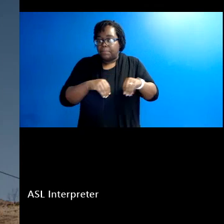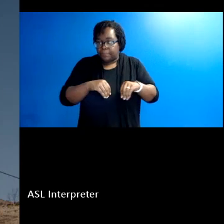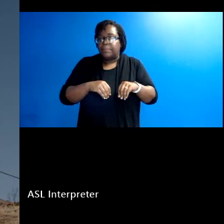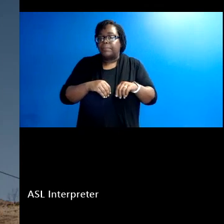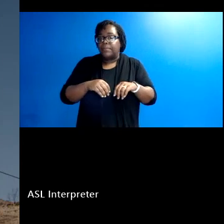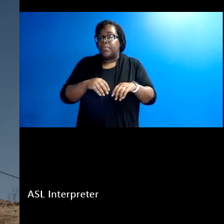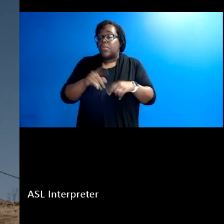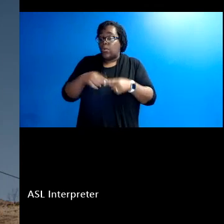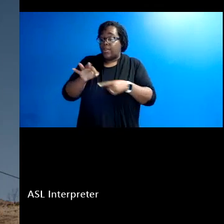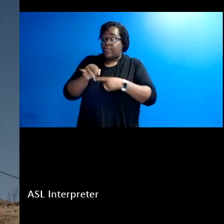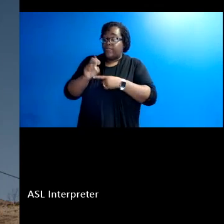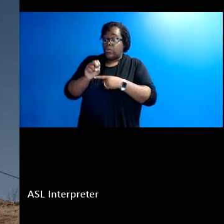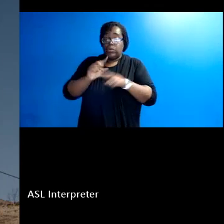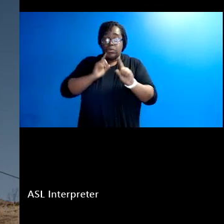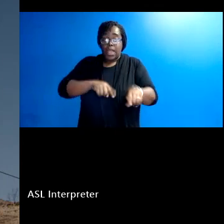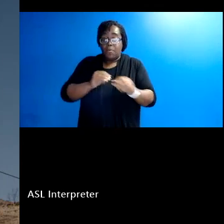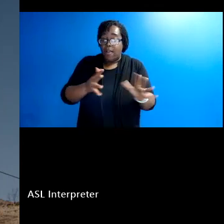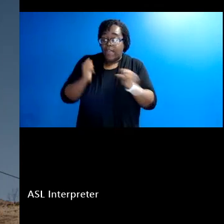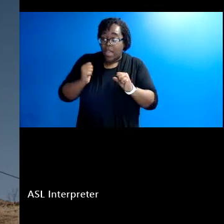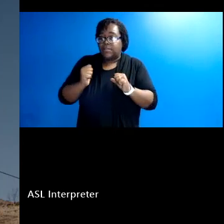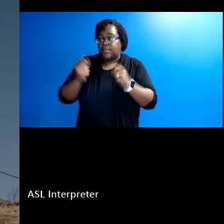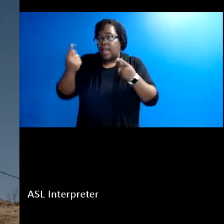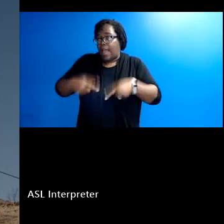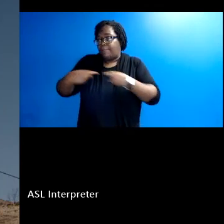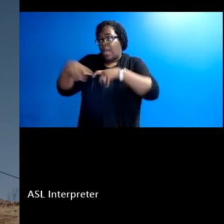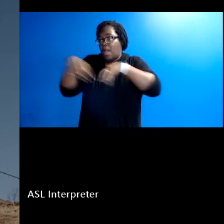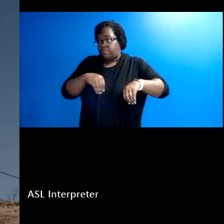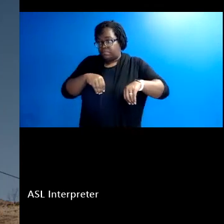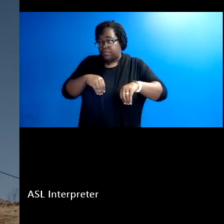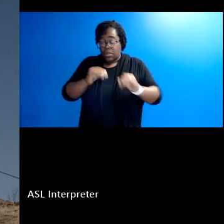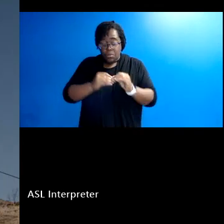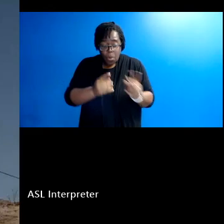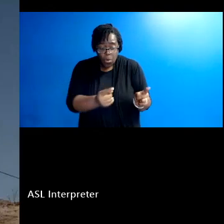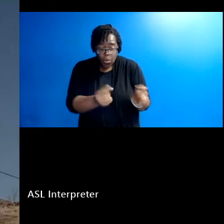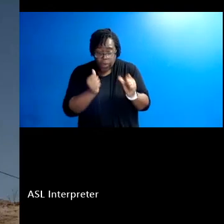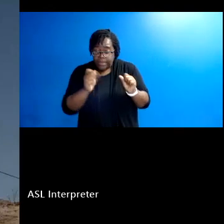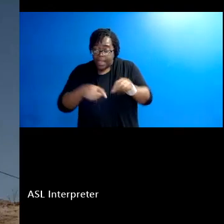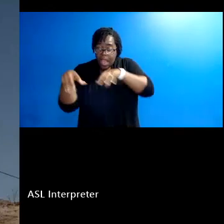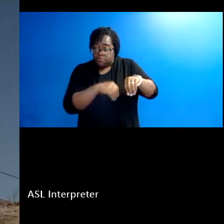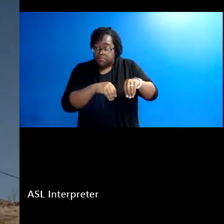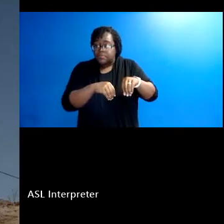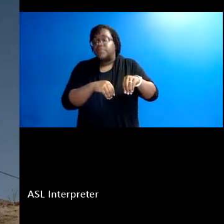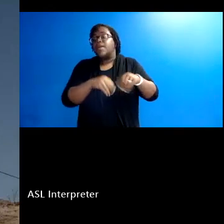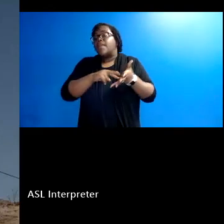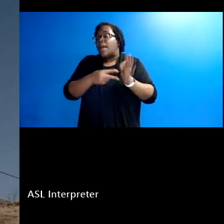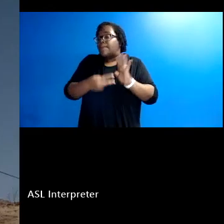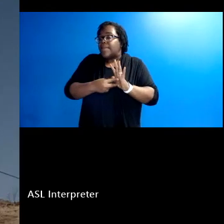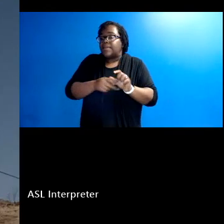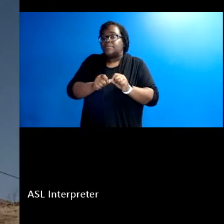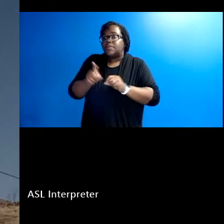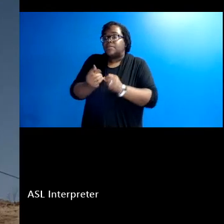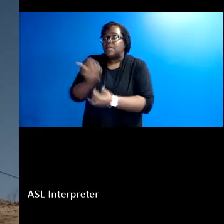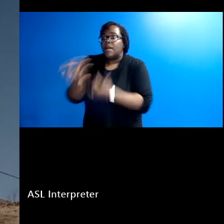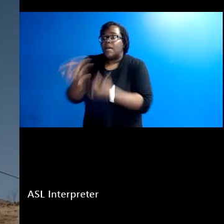operates faster, it shuts off the power. The quicker we can shut off the power, the less likelihood there is to be a spark that could